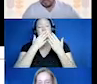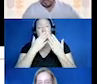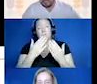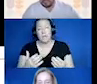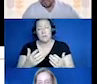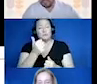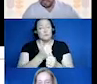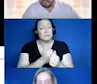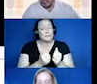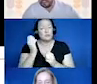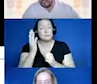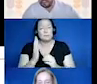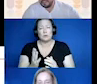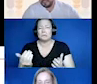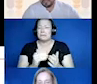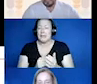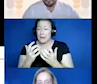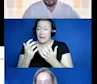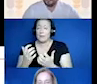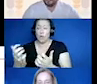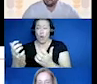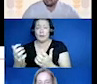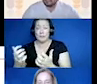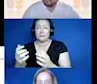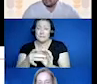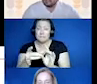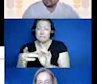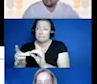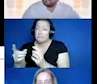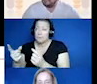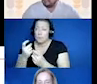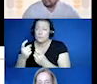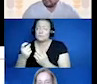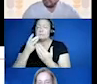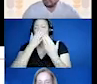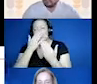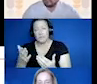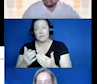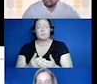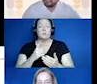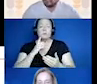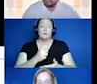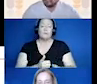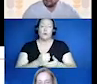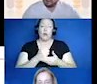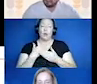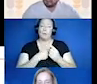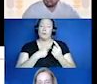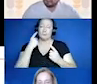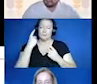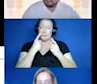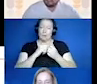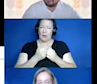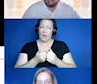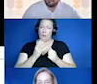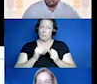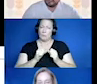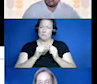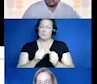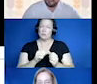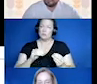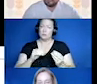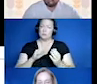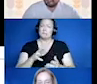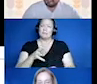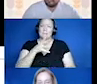each of our speakers again and audience members that shared your thoughts and questions with us for helping us to think about how we will continue to address